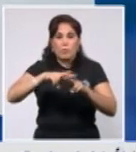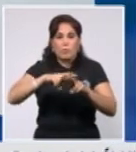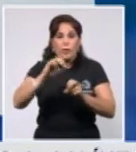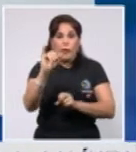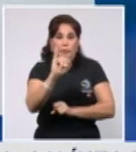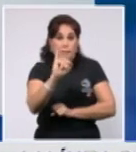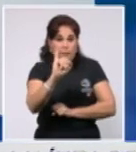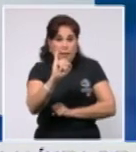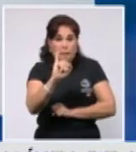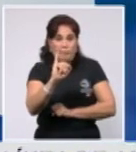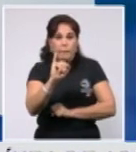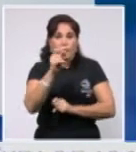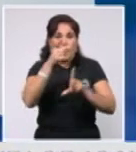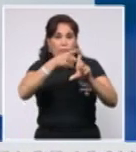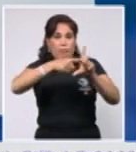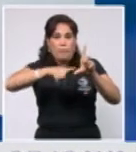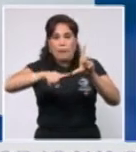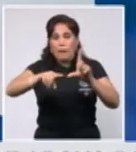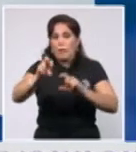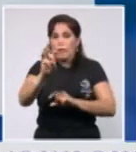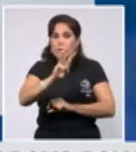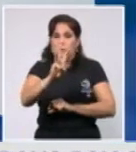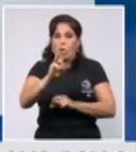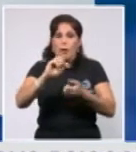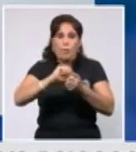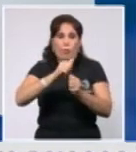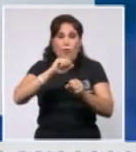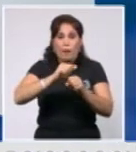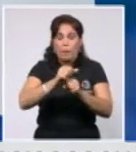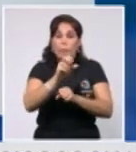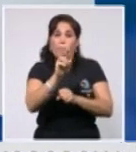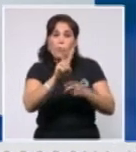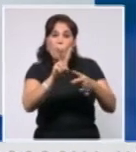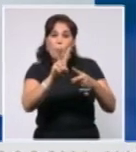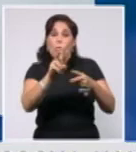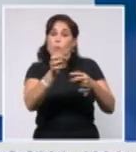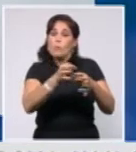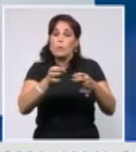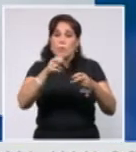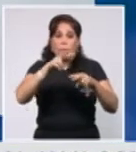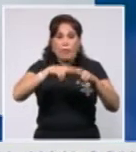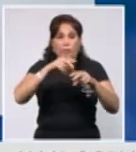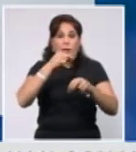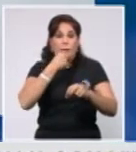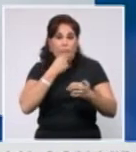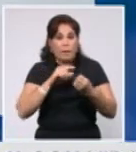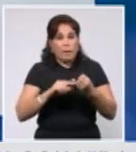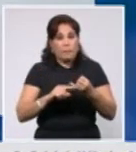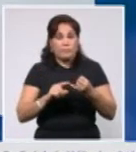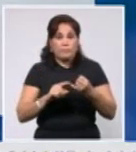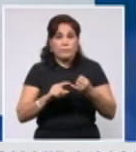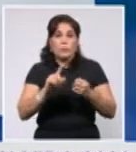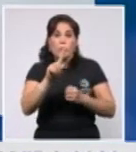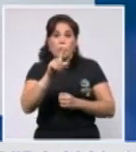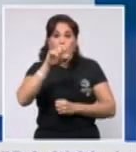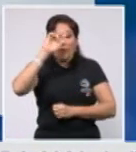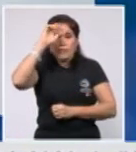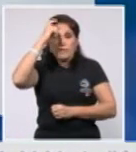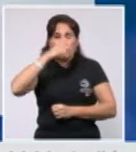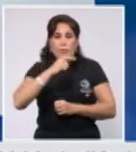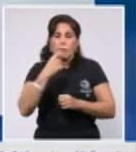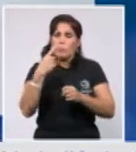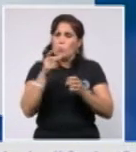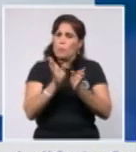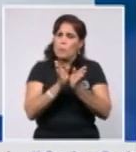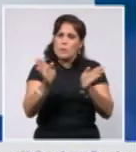3, Habana Vieja 2, and 1 case each to La Lisa, San Miguel,